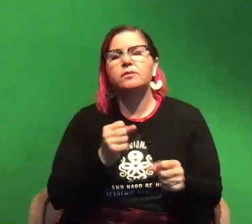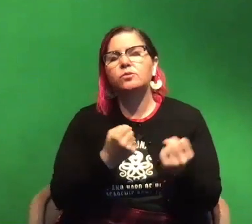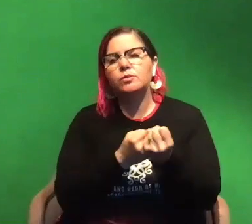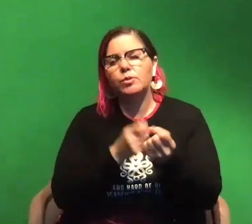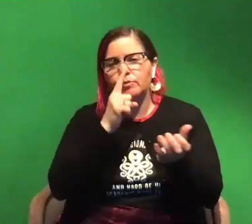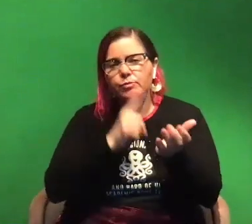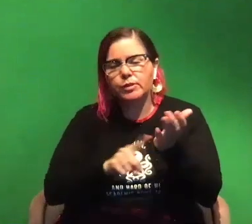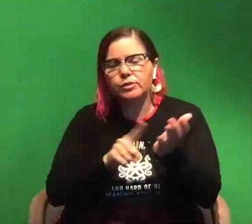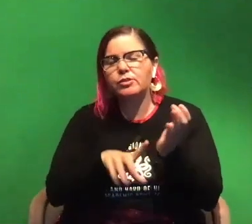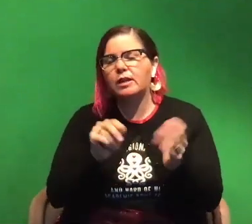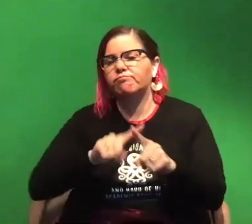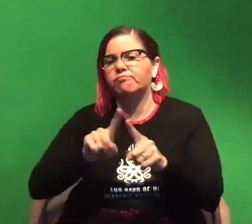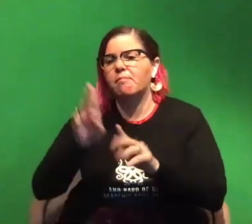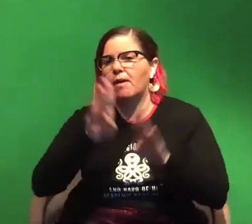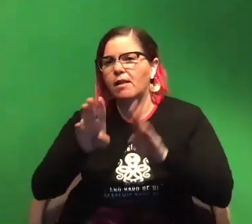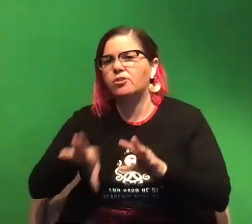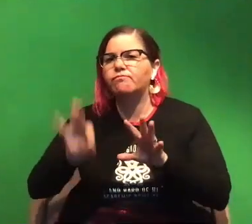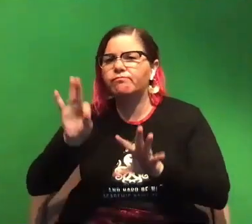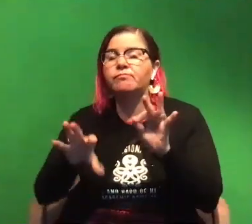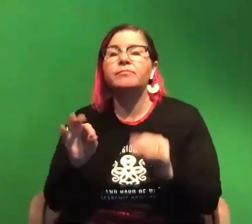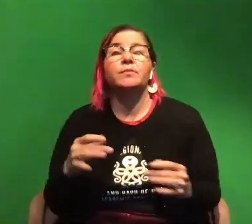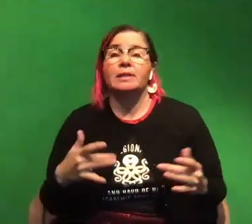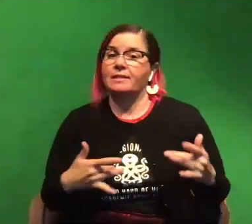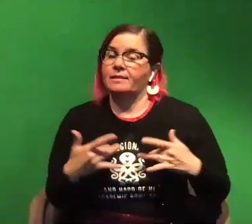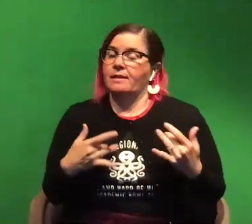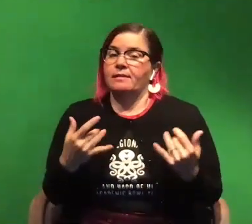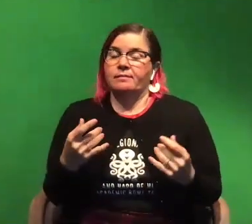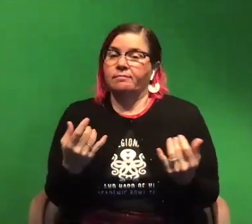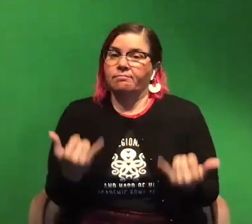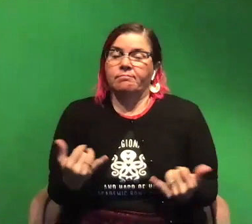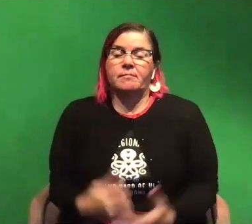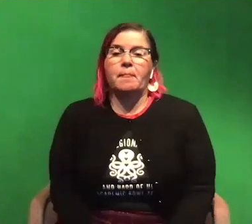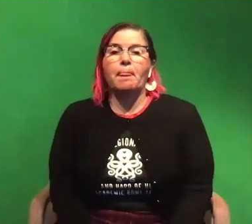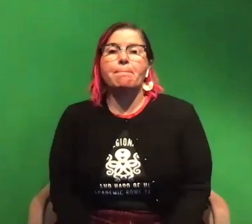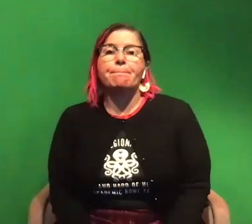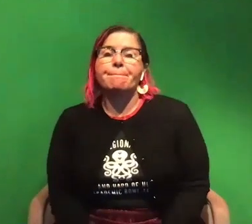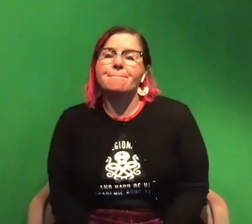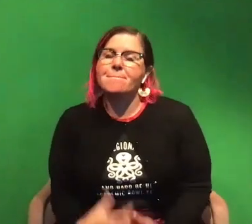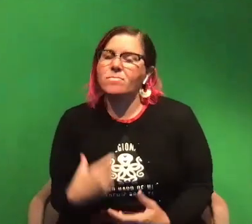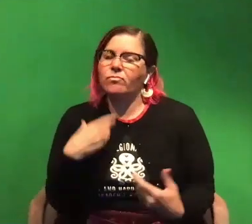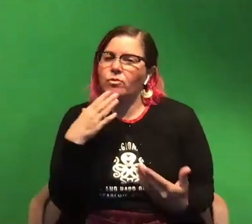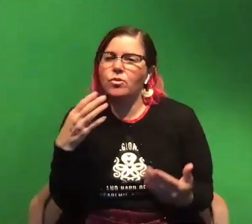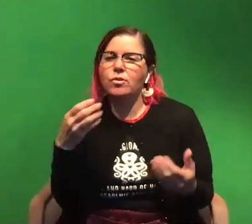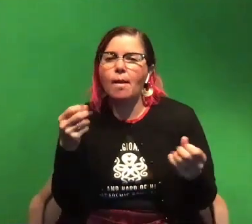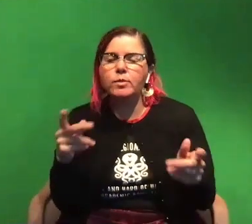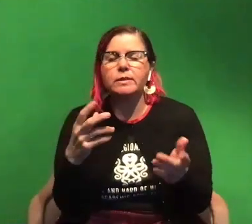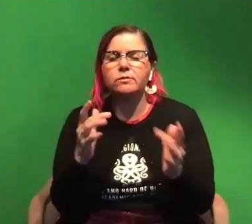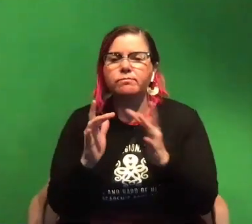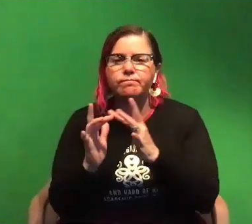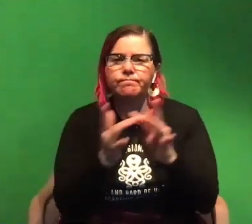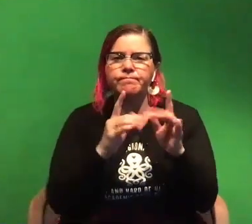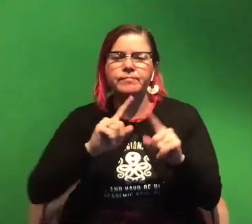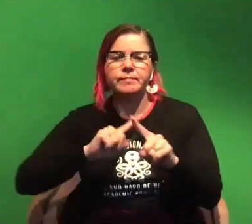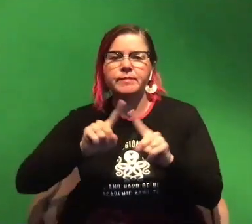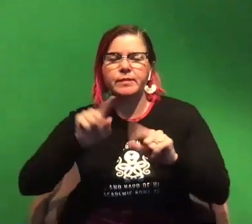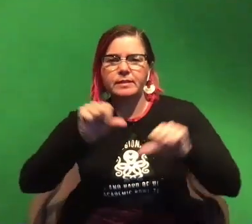biological discovery. So it's a pretty exciting time, and it's a great opportunity to kind of network with the various